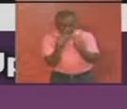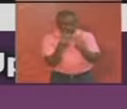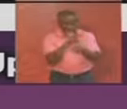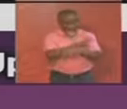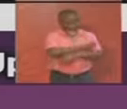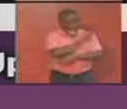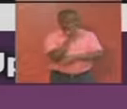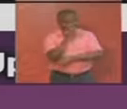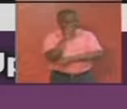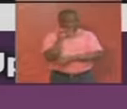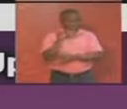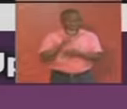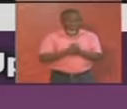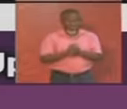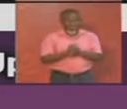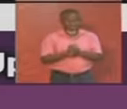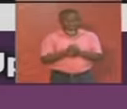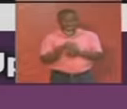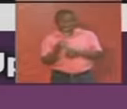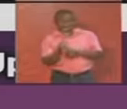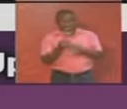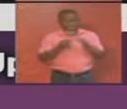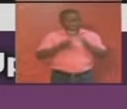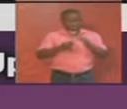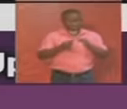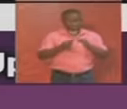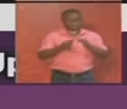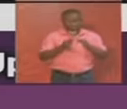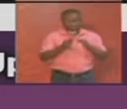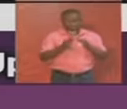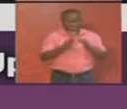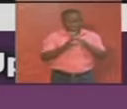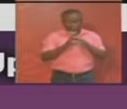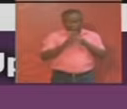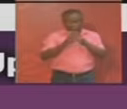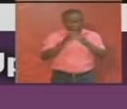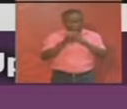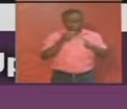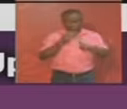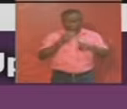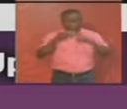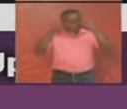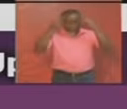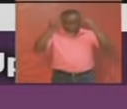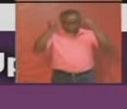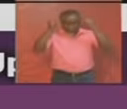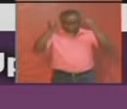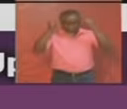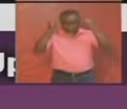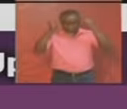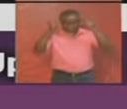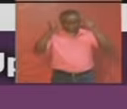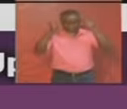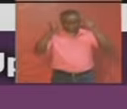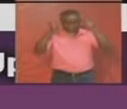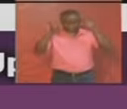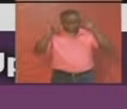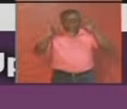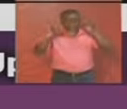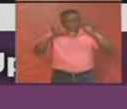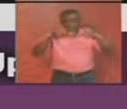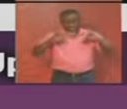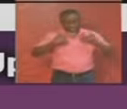wondering if a representative of the ministry could give us some information as to what may have come out of the talks between the Prime Minister, this